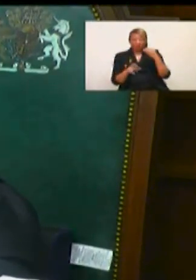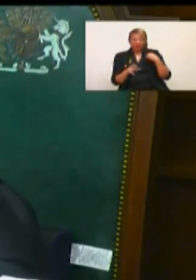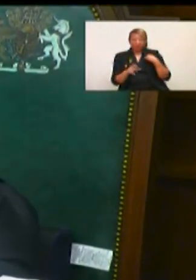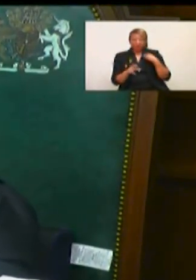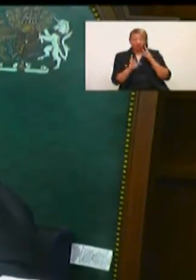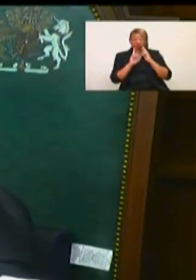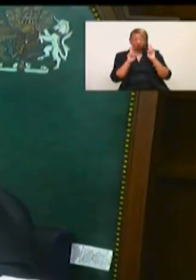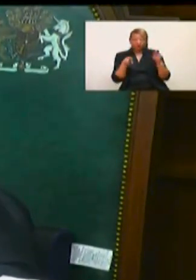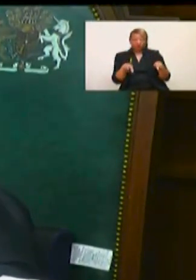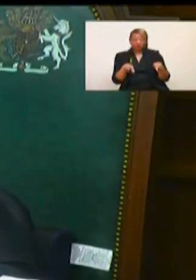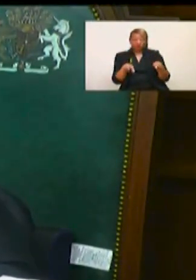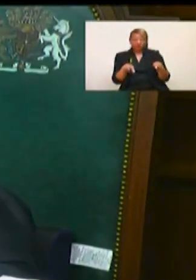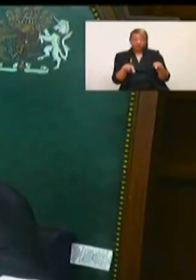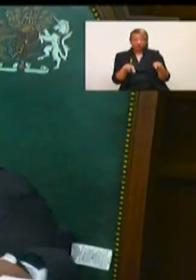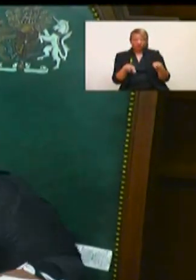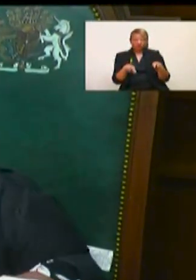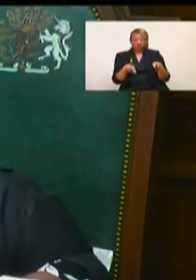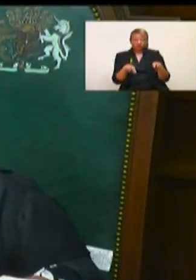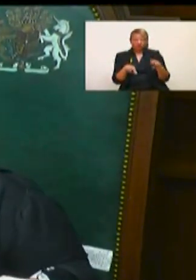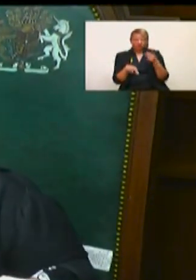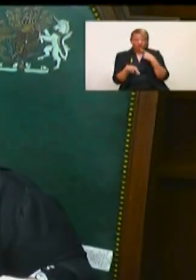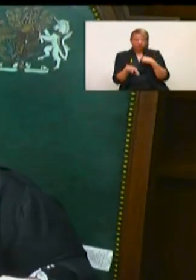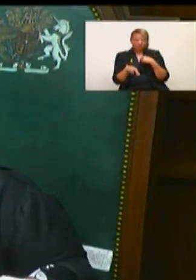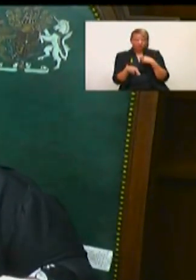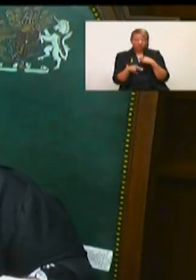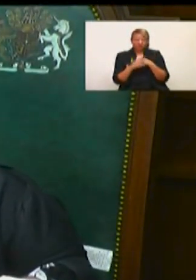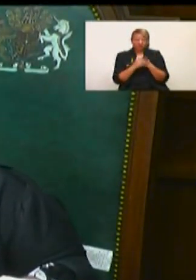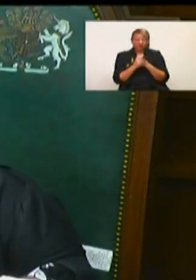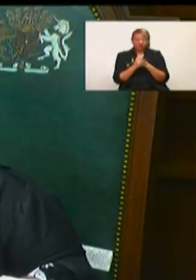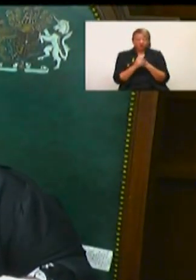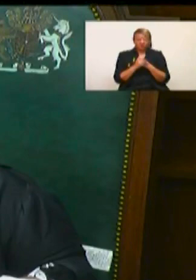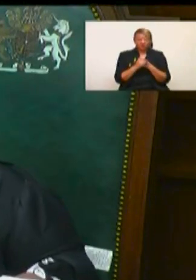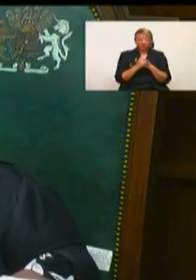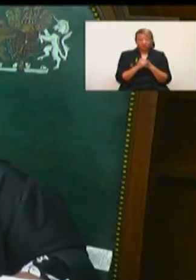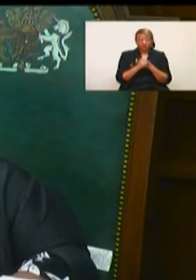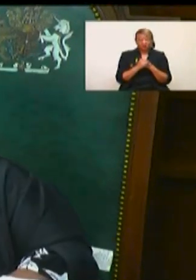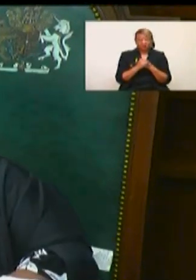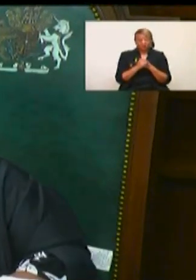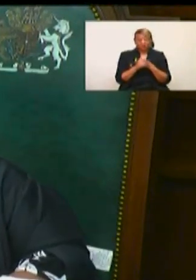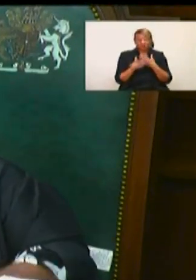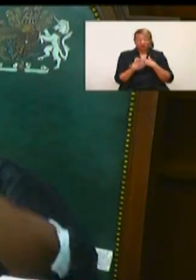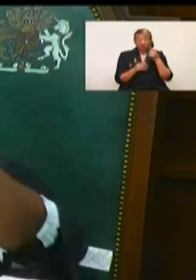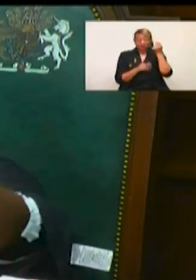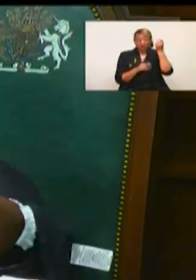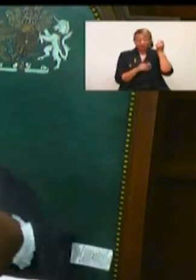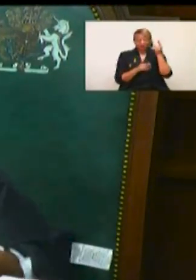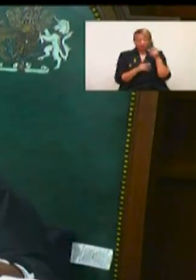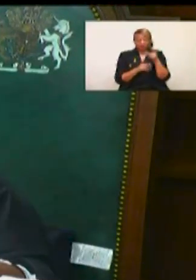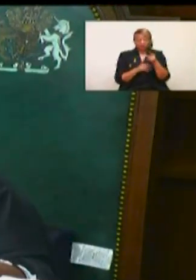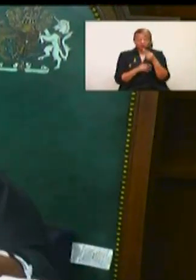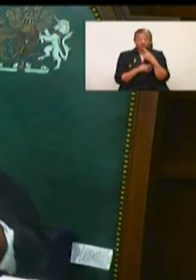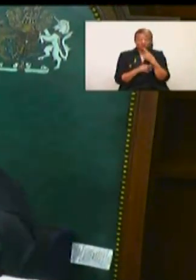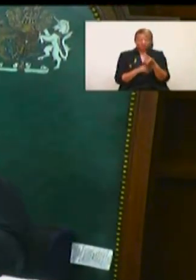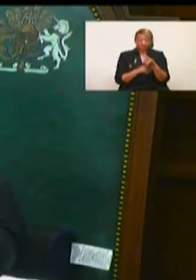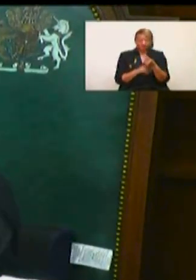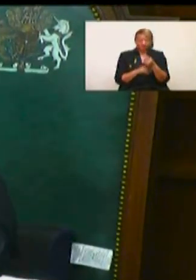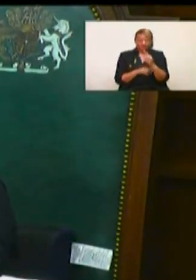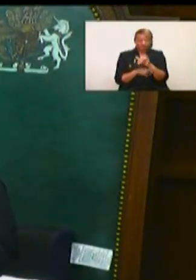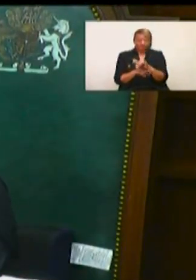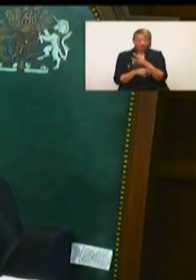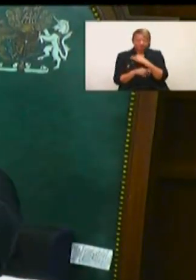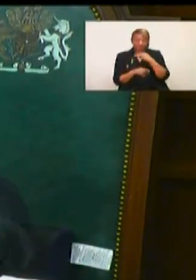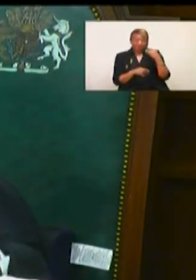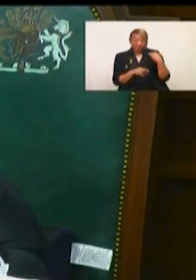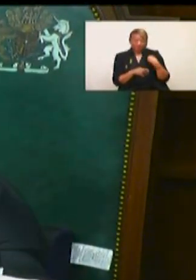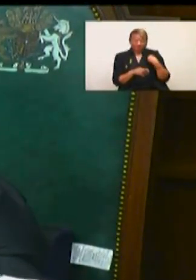to respond to that. You don't tell me that. My understanding is you said that a